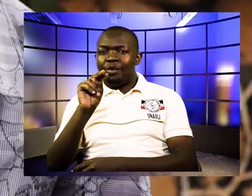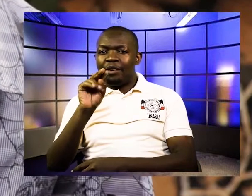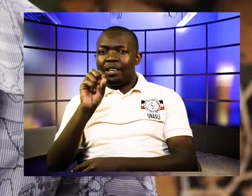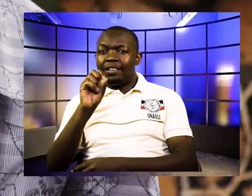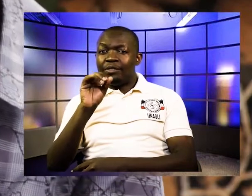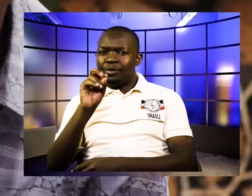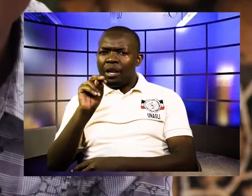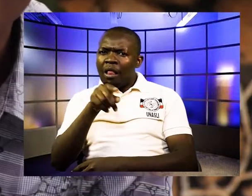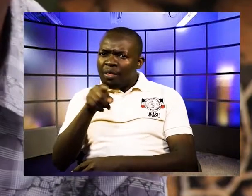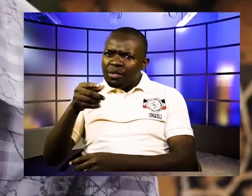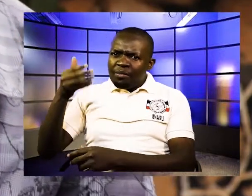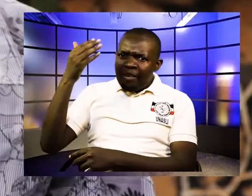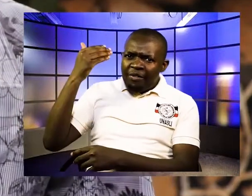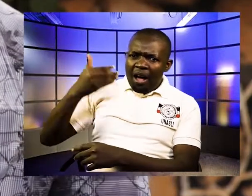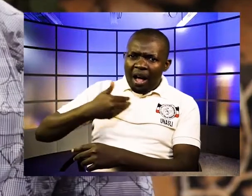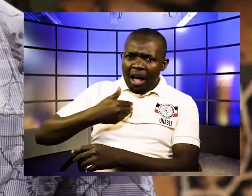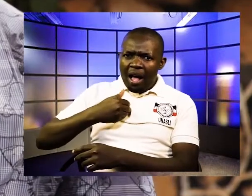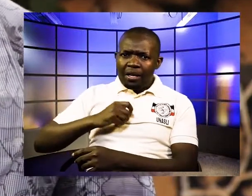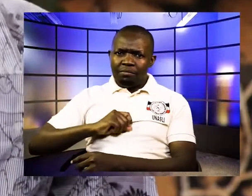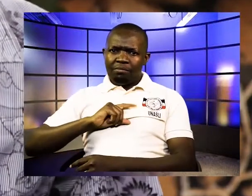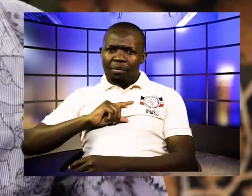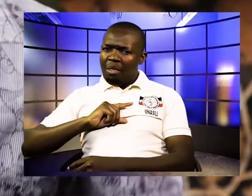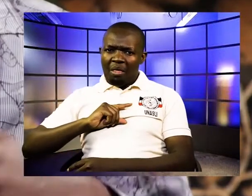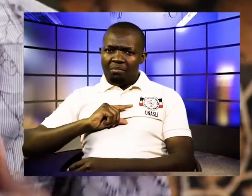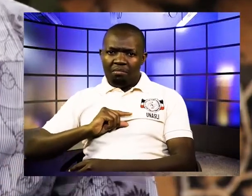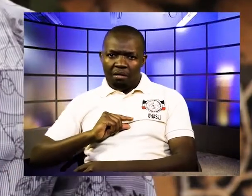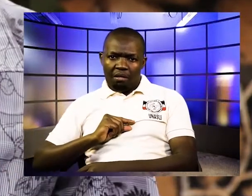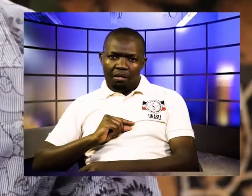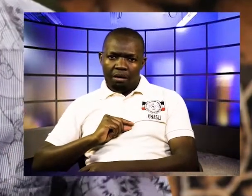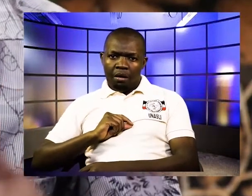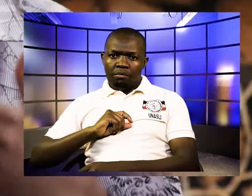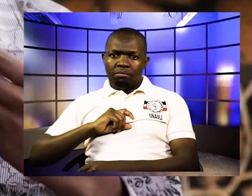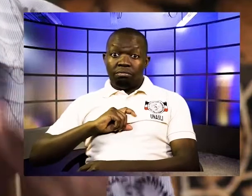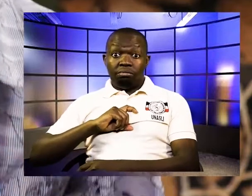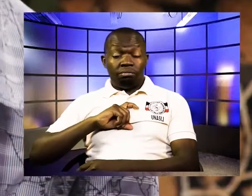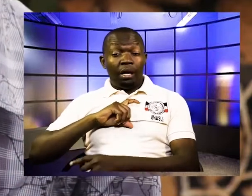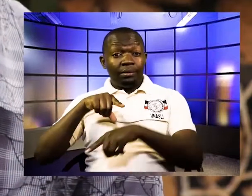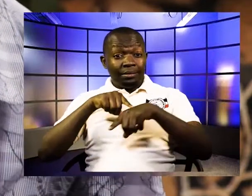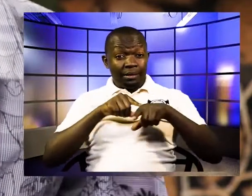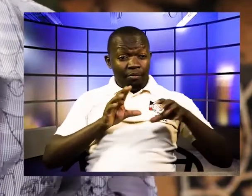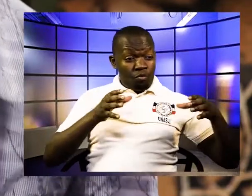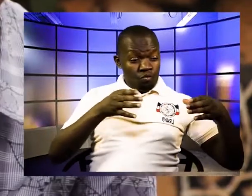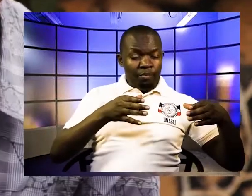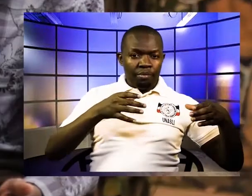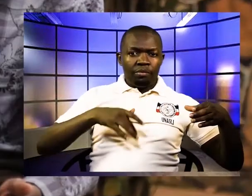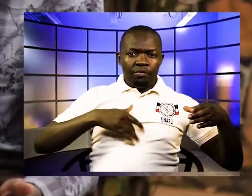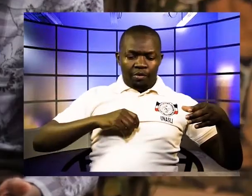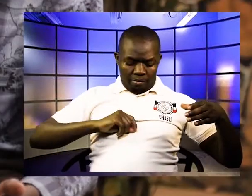they come together in the groups, at least their esteem is